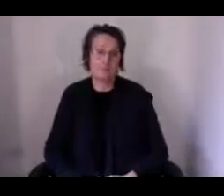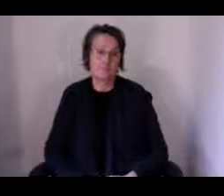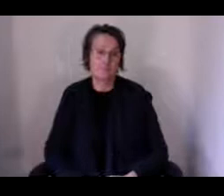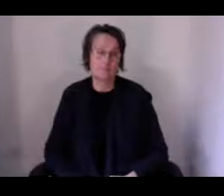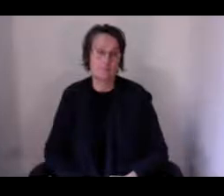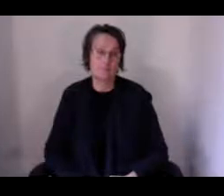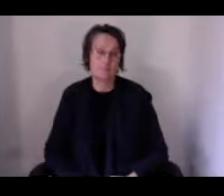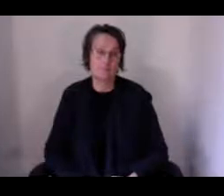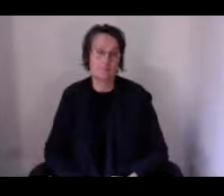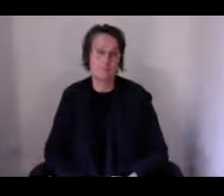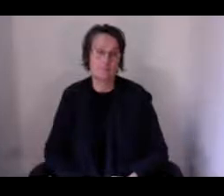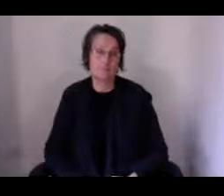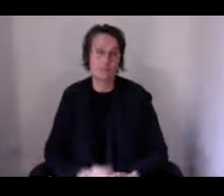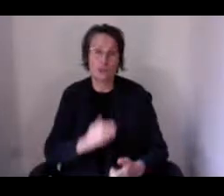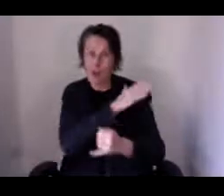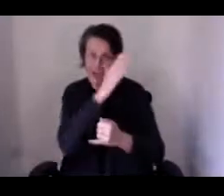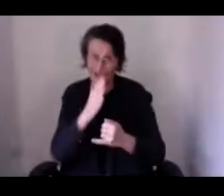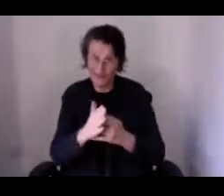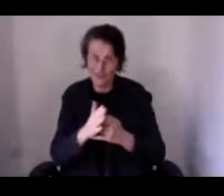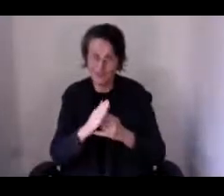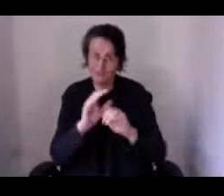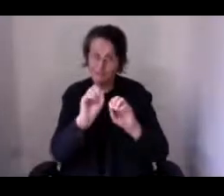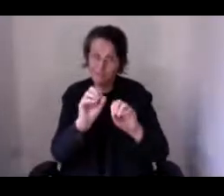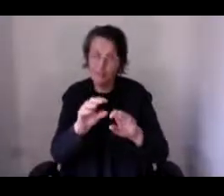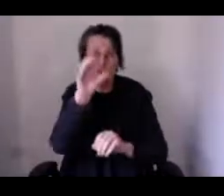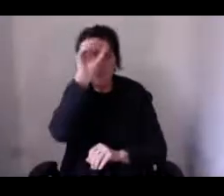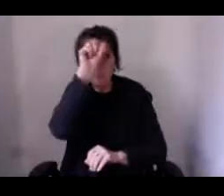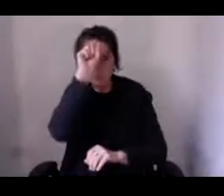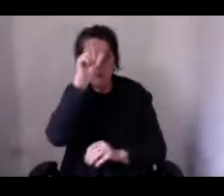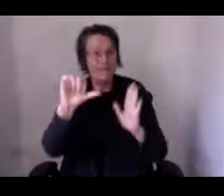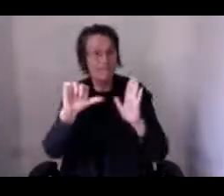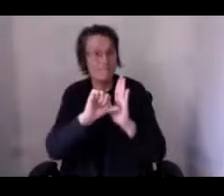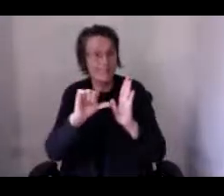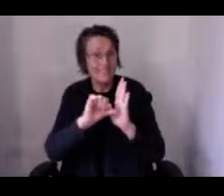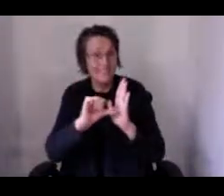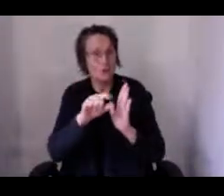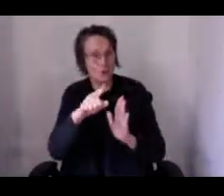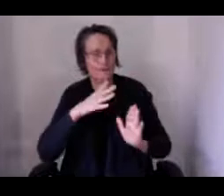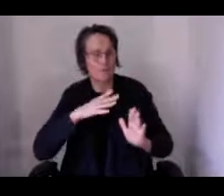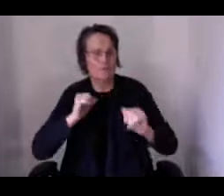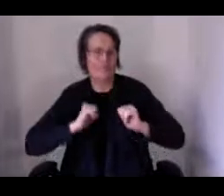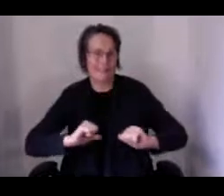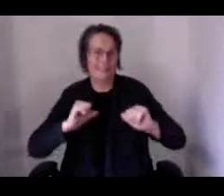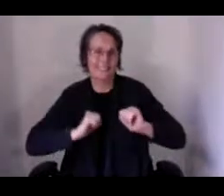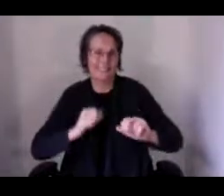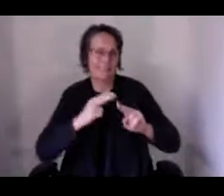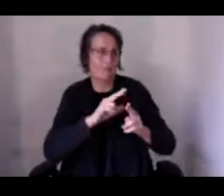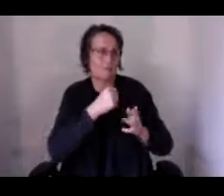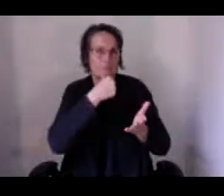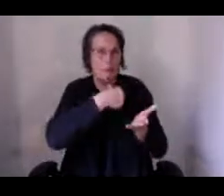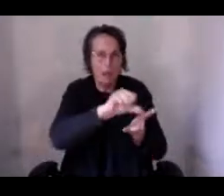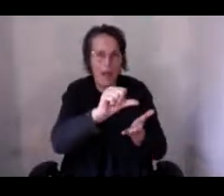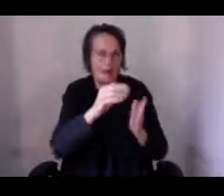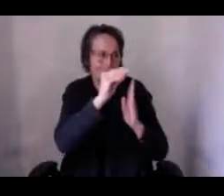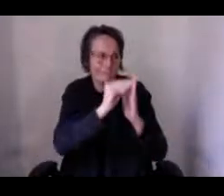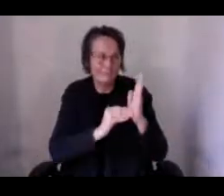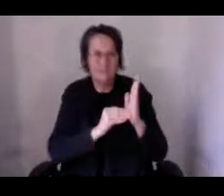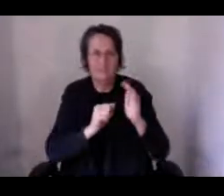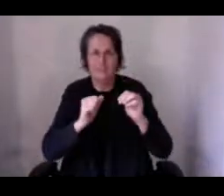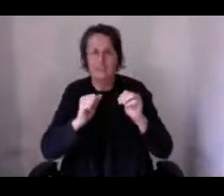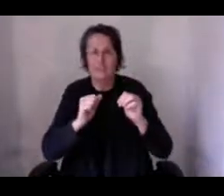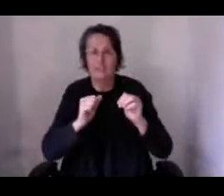Last advice. So just to remember that funding applications take practice. And they may take multiple attempts. It's very rare for